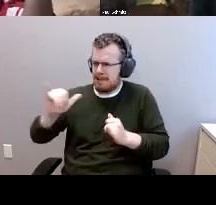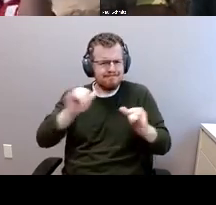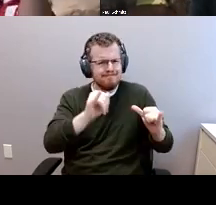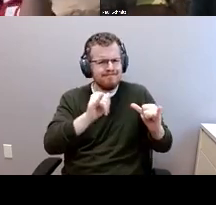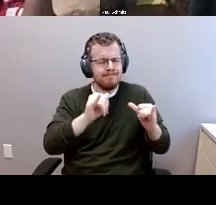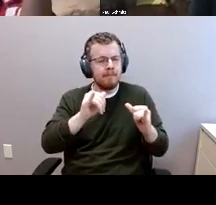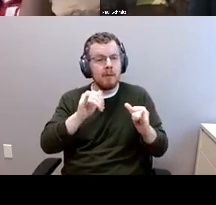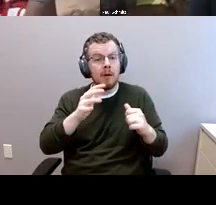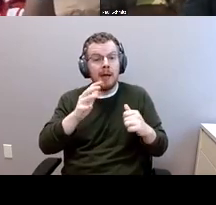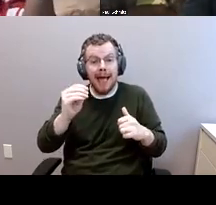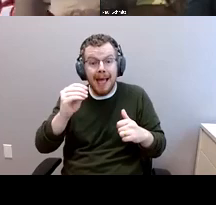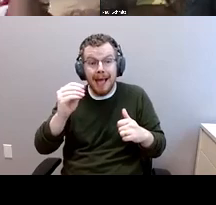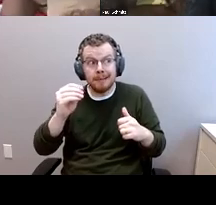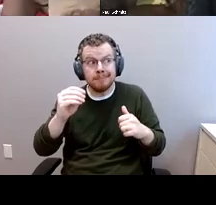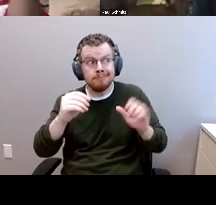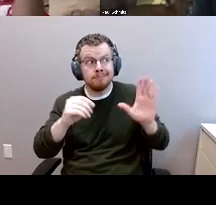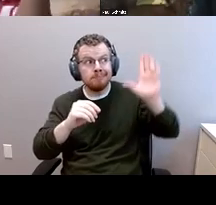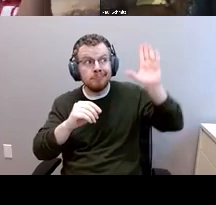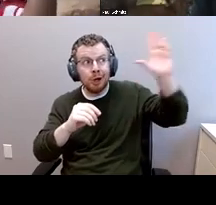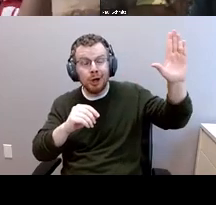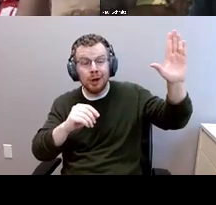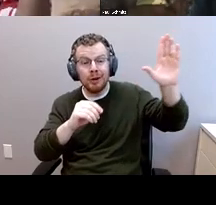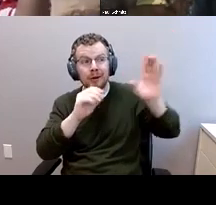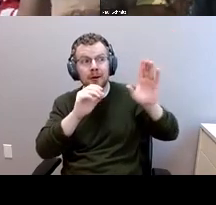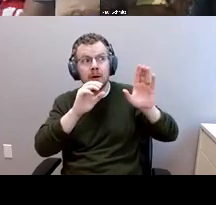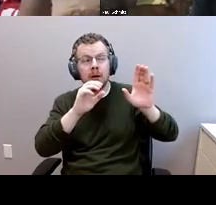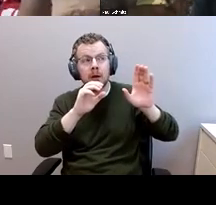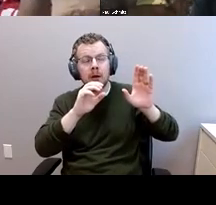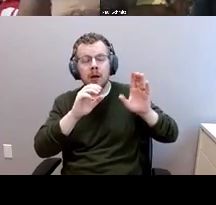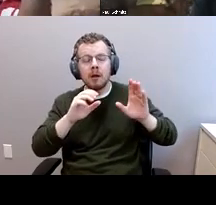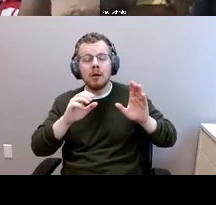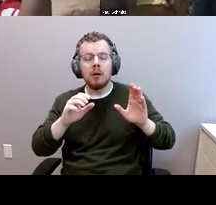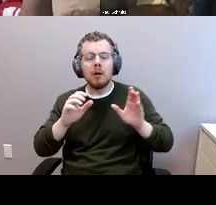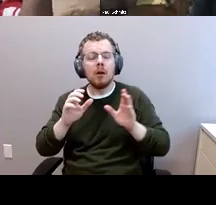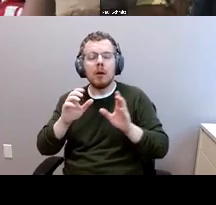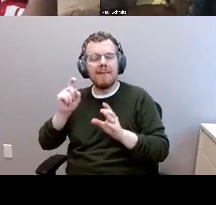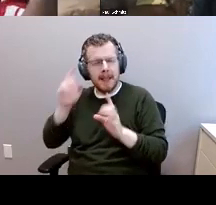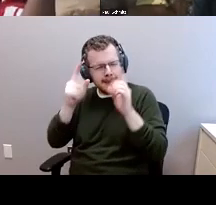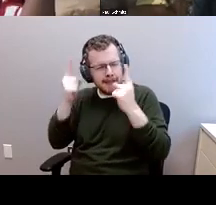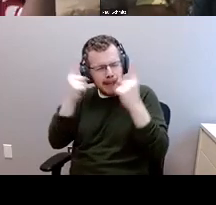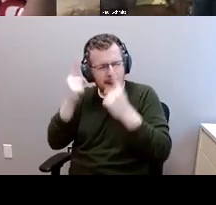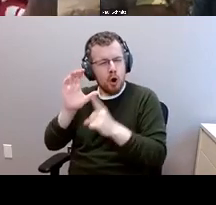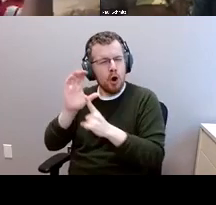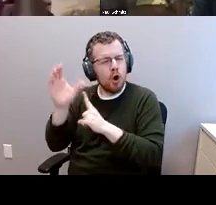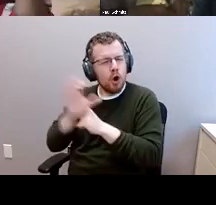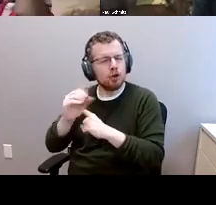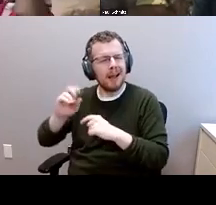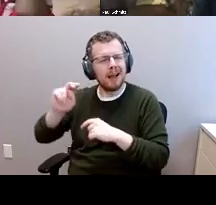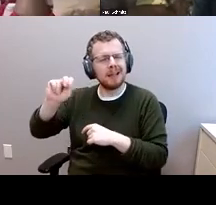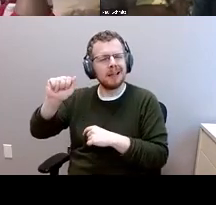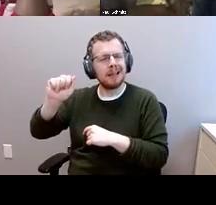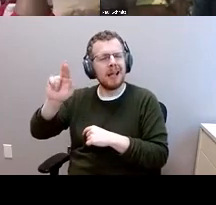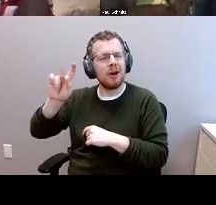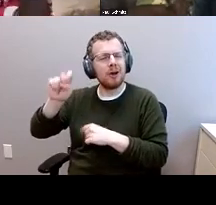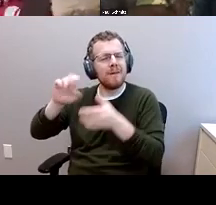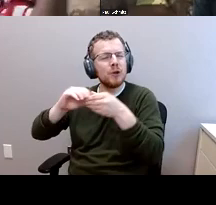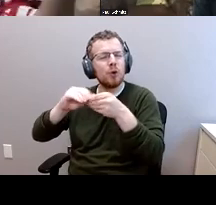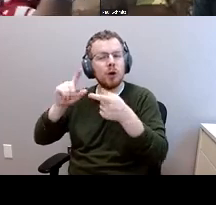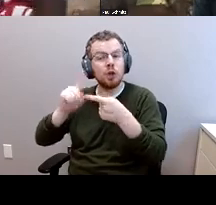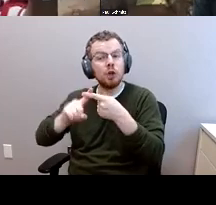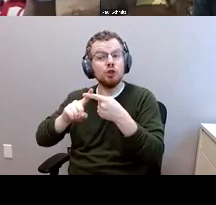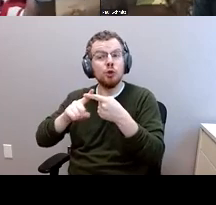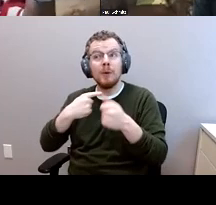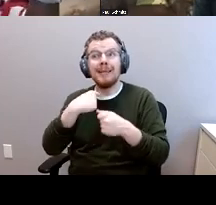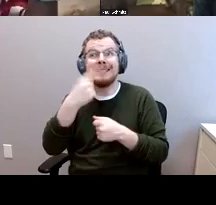cultural strategies and narrative strategies that help us to not just tell different stories, but the shifting of our hearts and minds that lead to different stories.